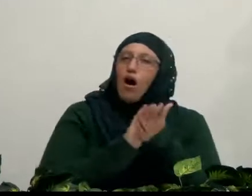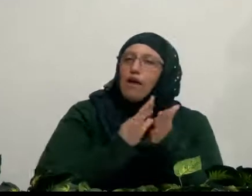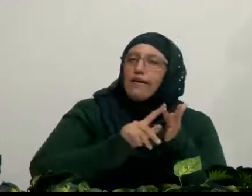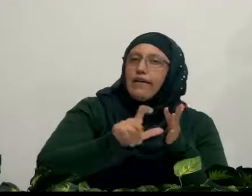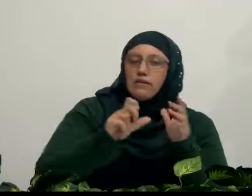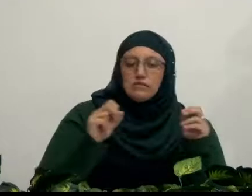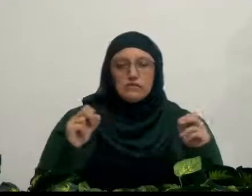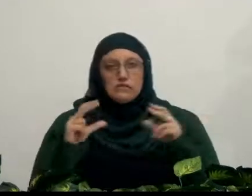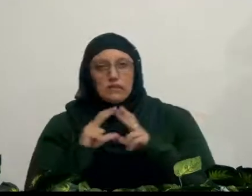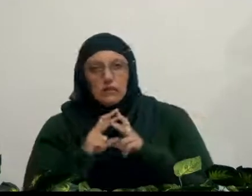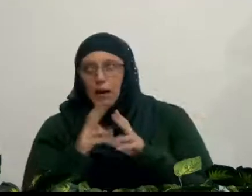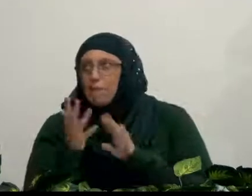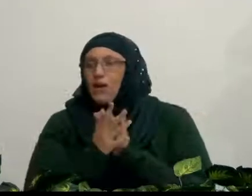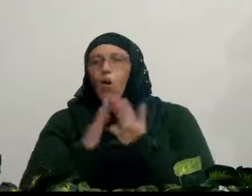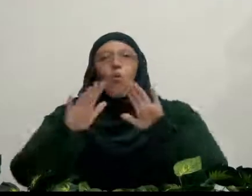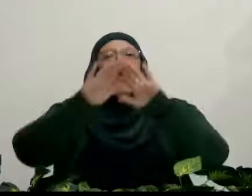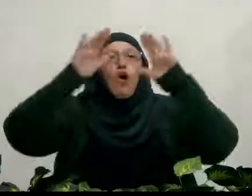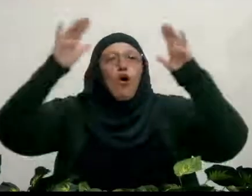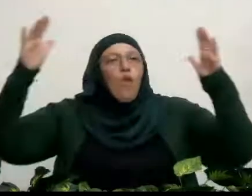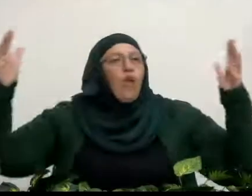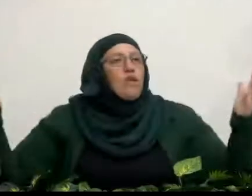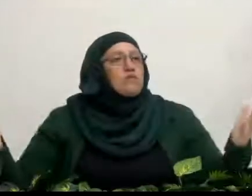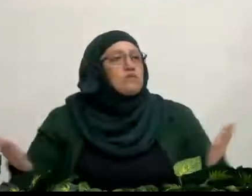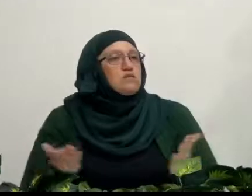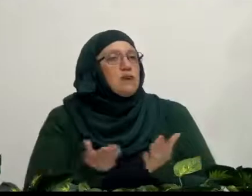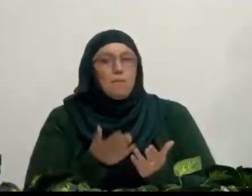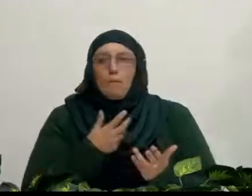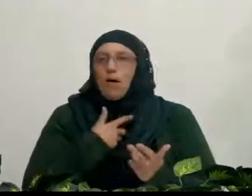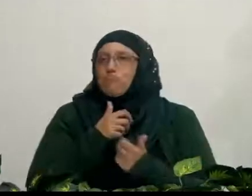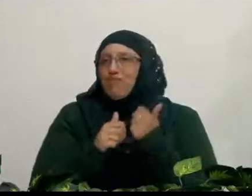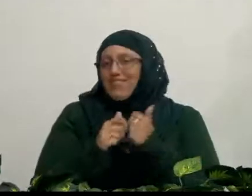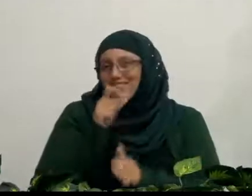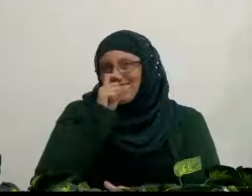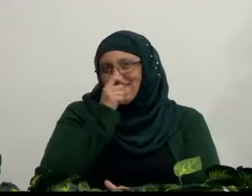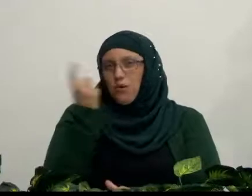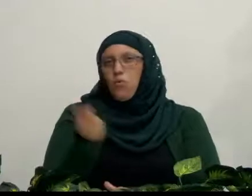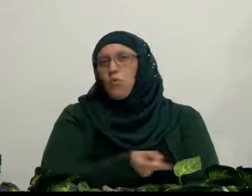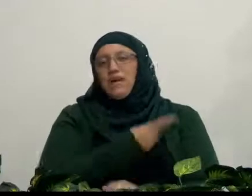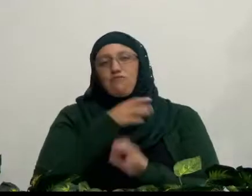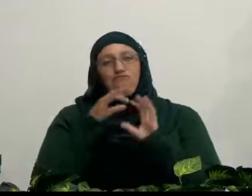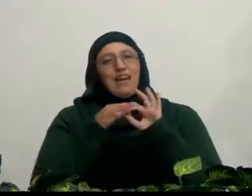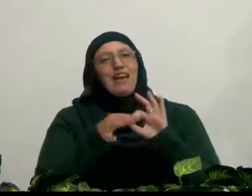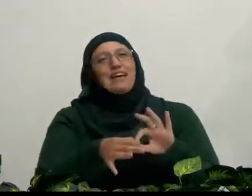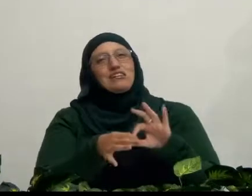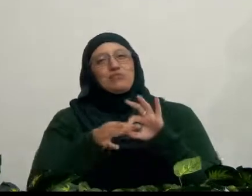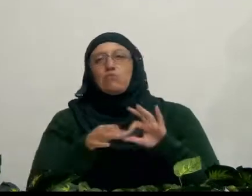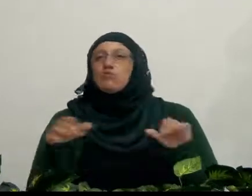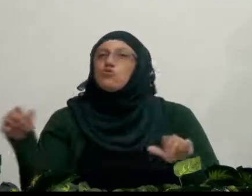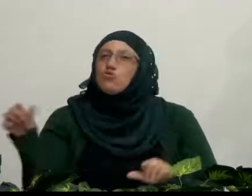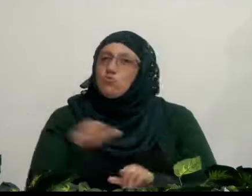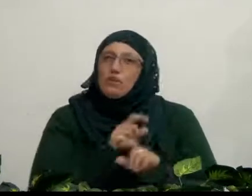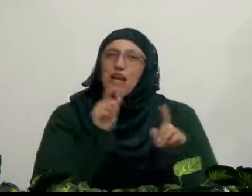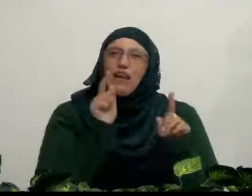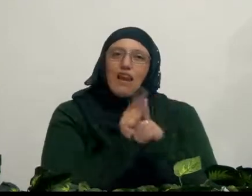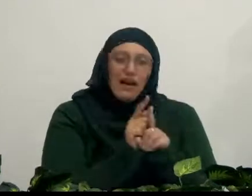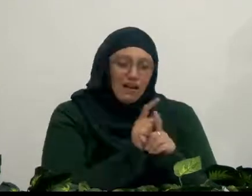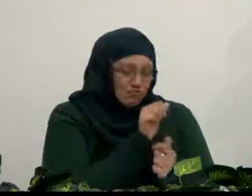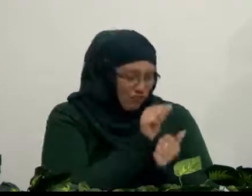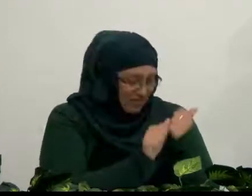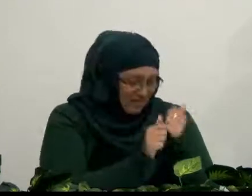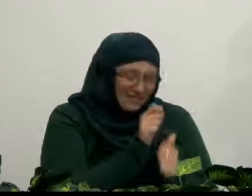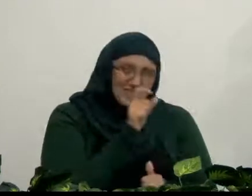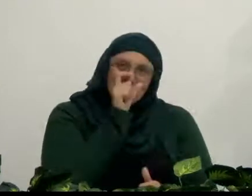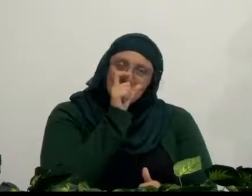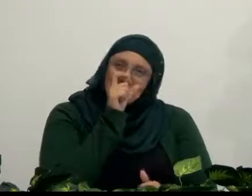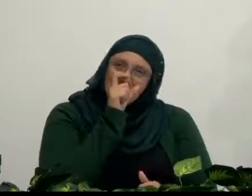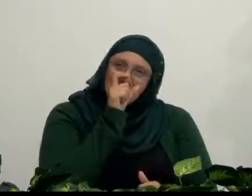Sydney community. No matter where in the world they live, their relation with them should be the relation of jasad wahid. The Imam says,